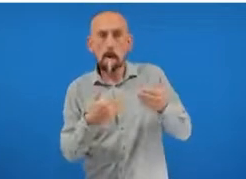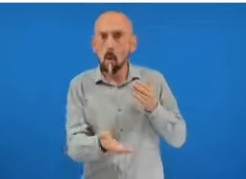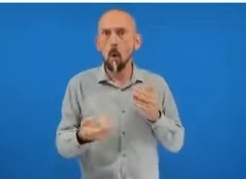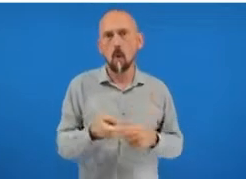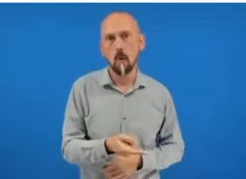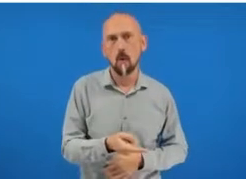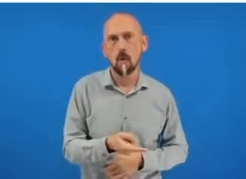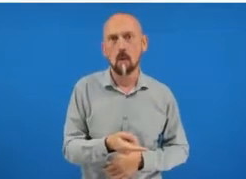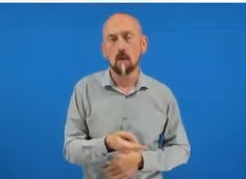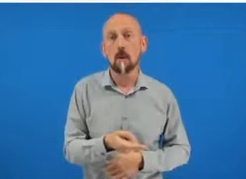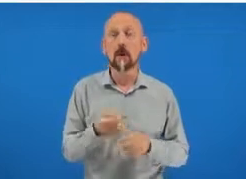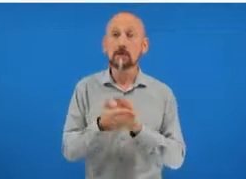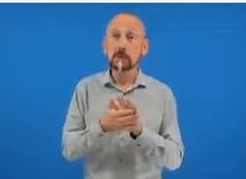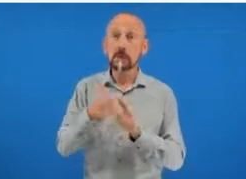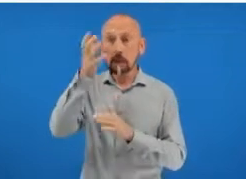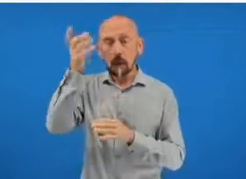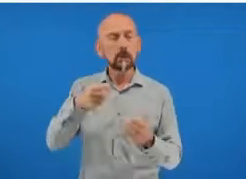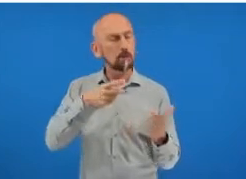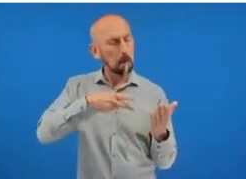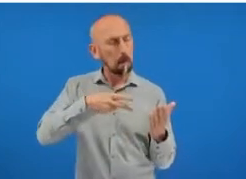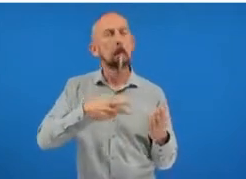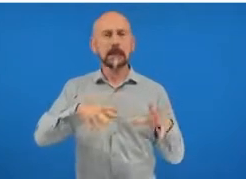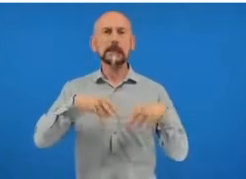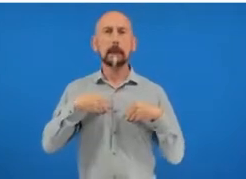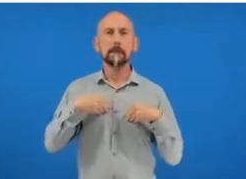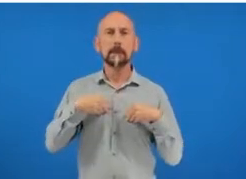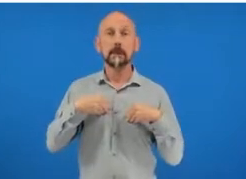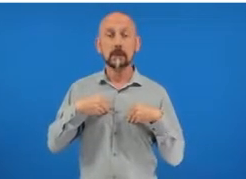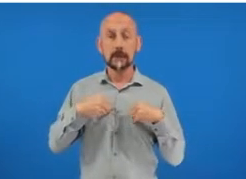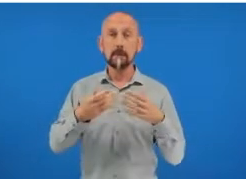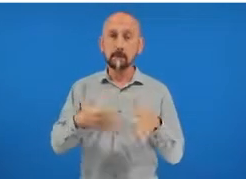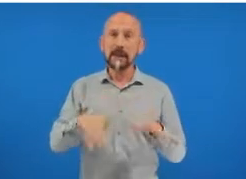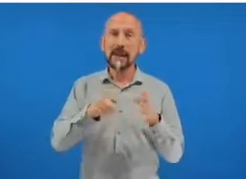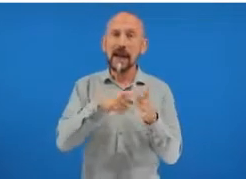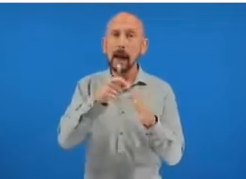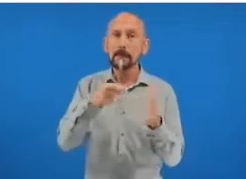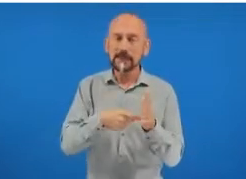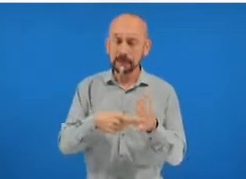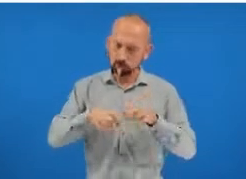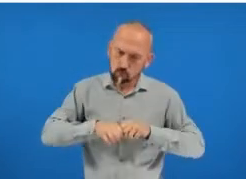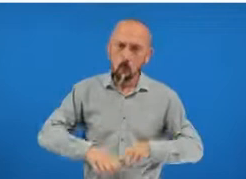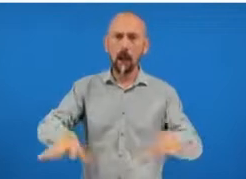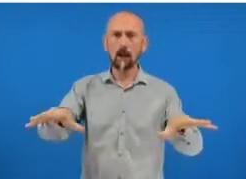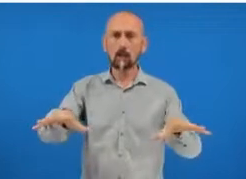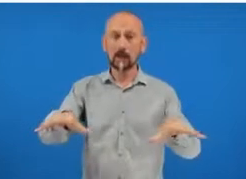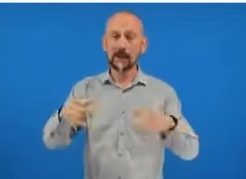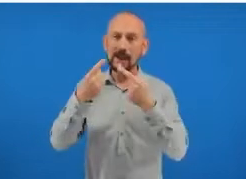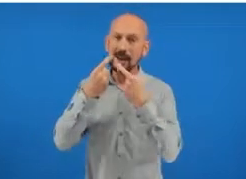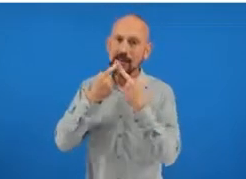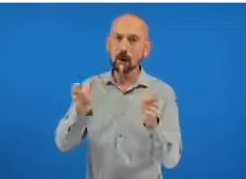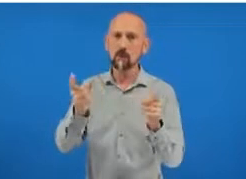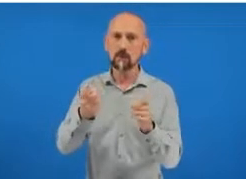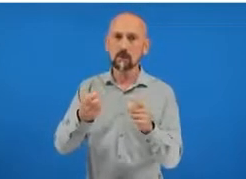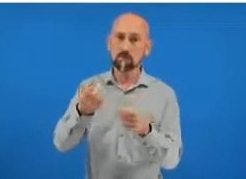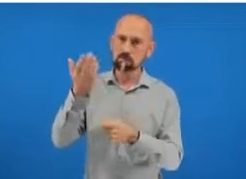by the governments of the day, and the national rollout of the IAP program was announced by Alan Johnson on World Mental Health Day